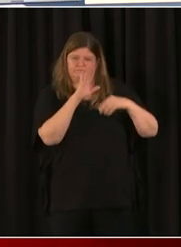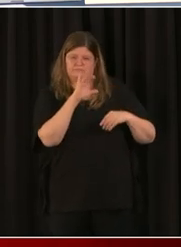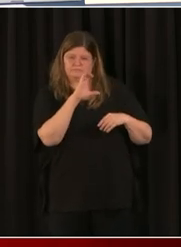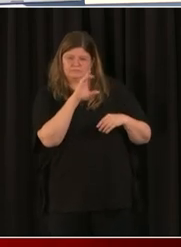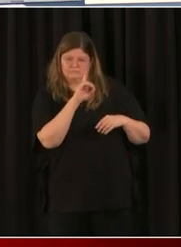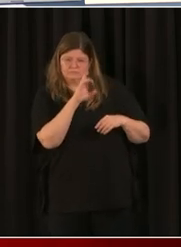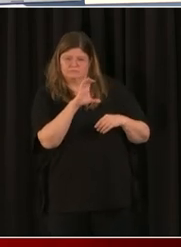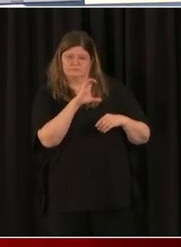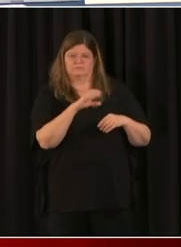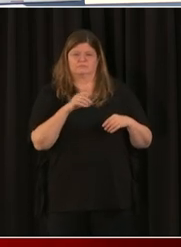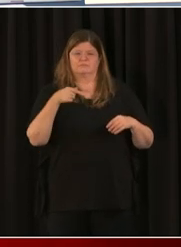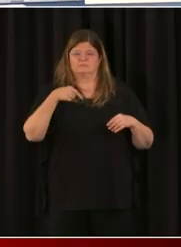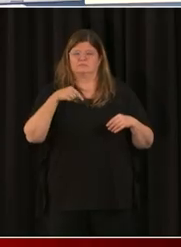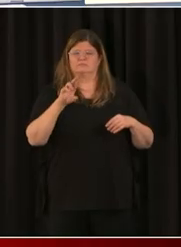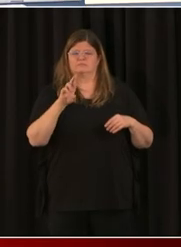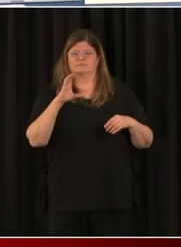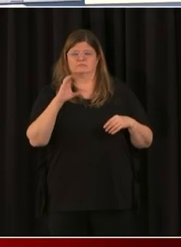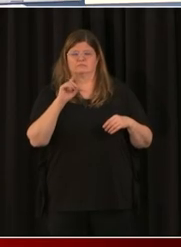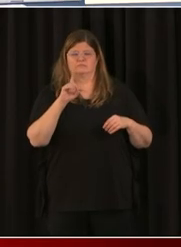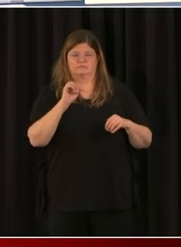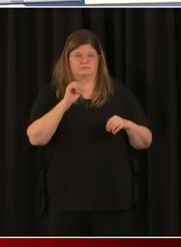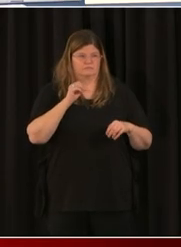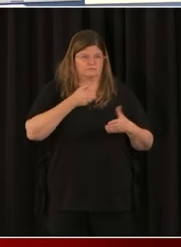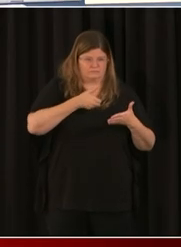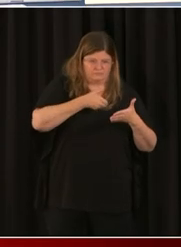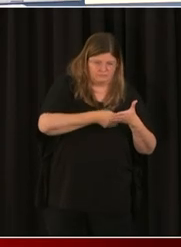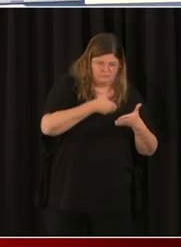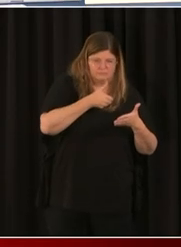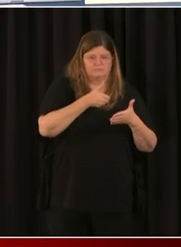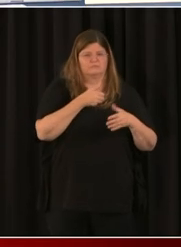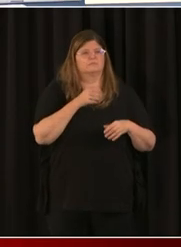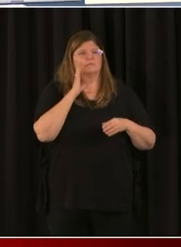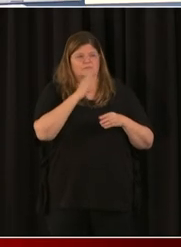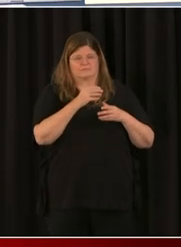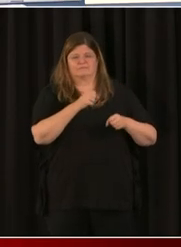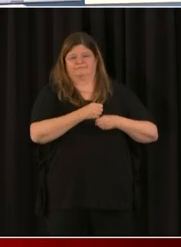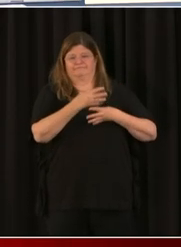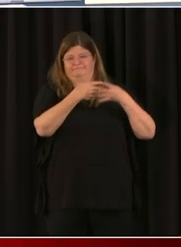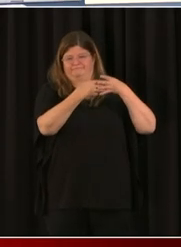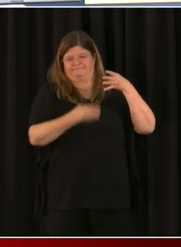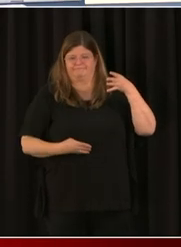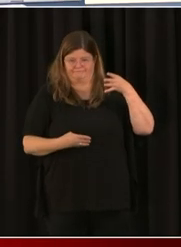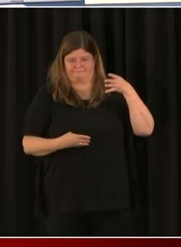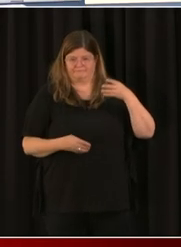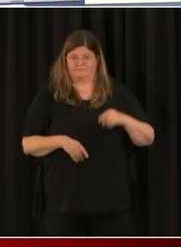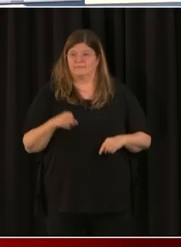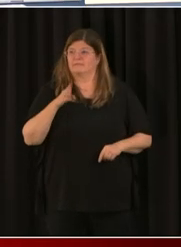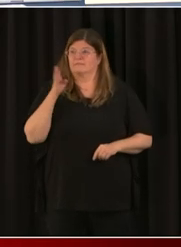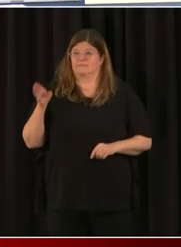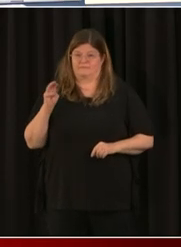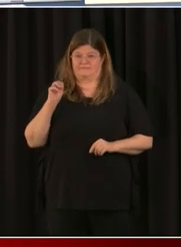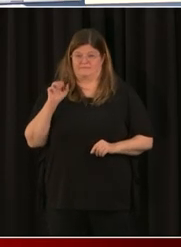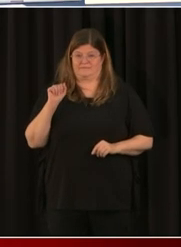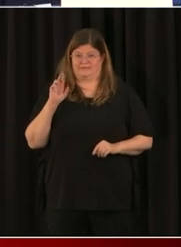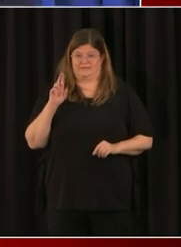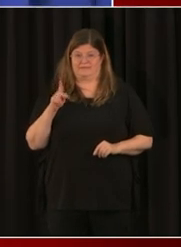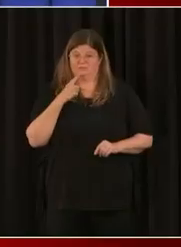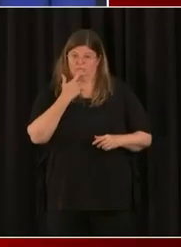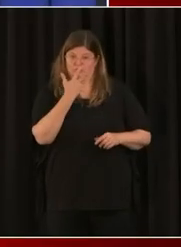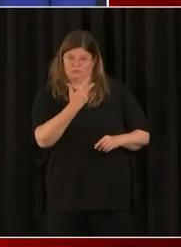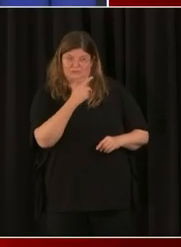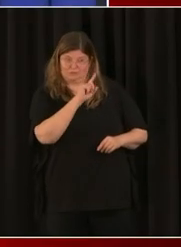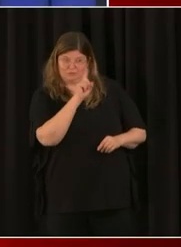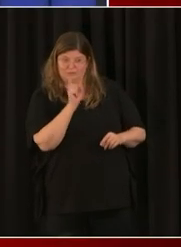QR code, or you could just visit the website directly. Okay. Mark? 3 quick questions to follow up on the COVID.